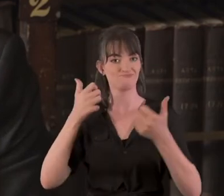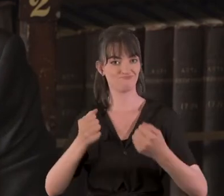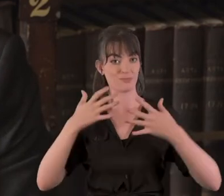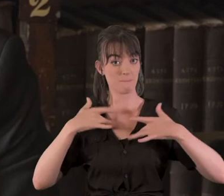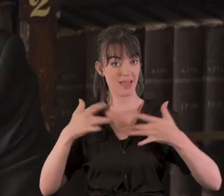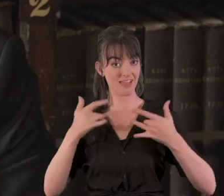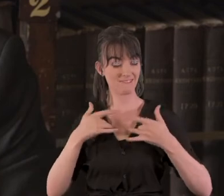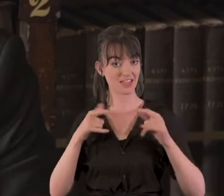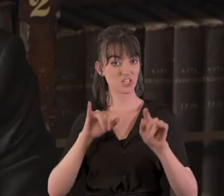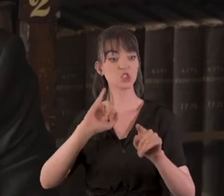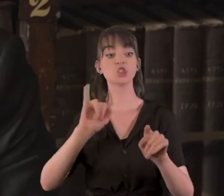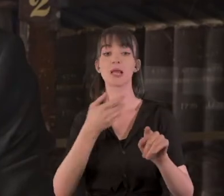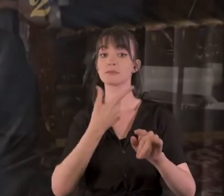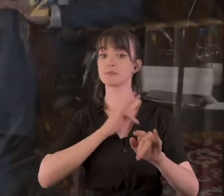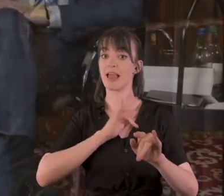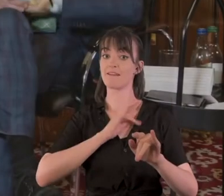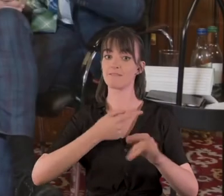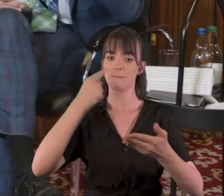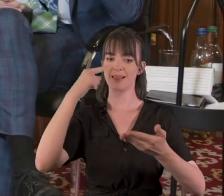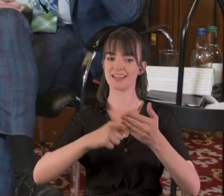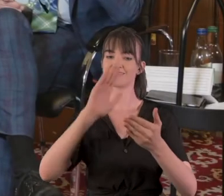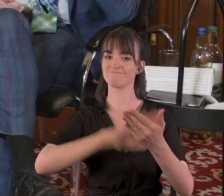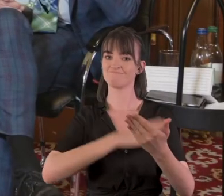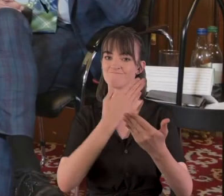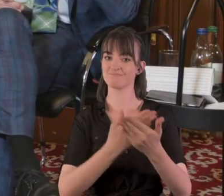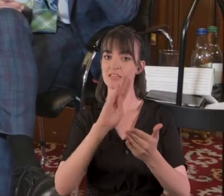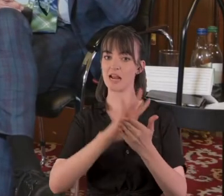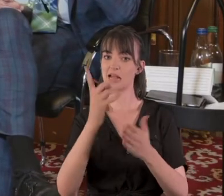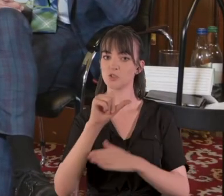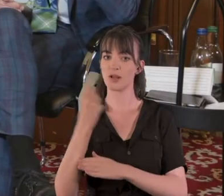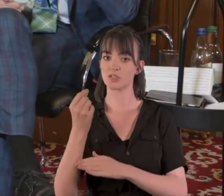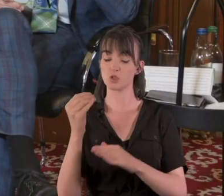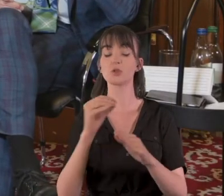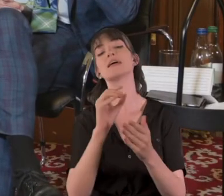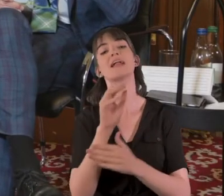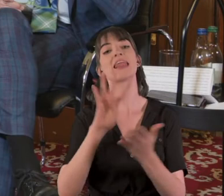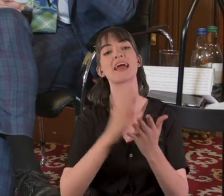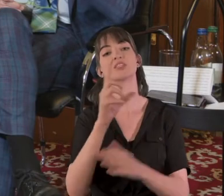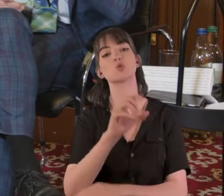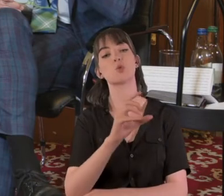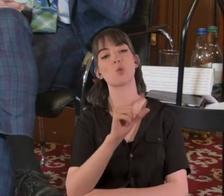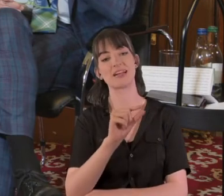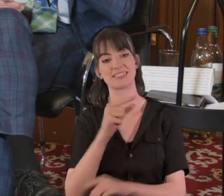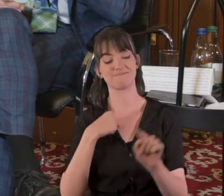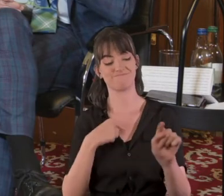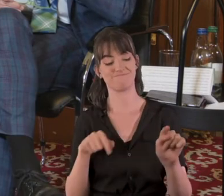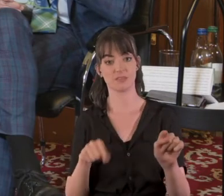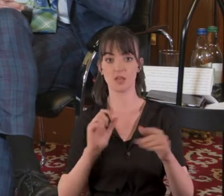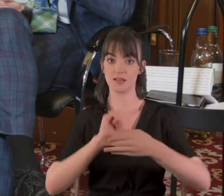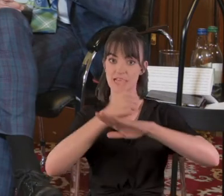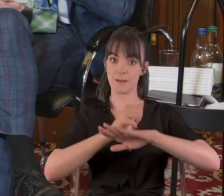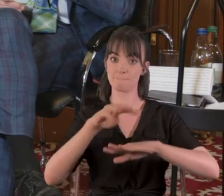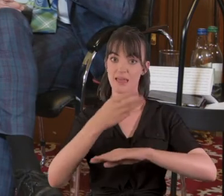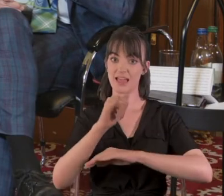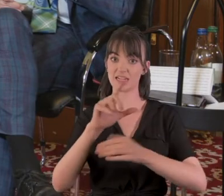the legislation in December 1920, which came into effect in May of 1921, was the last word. His parliament was